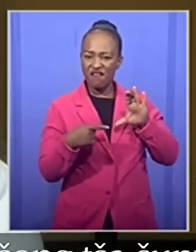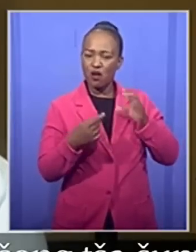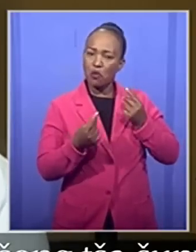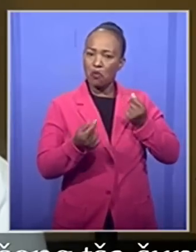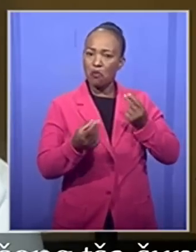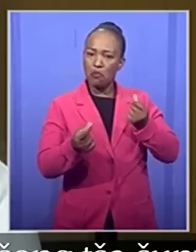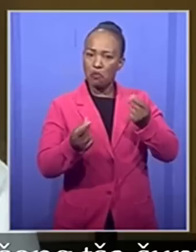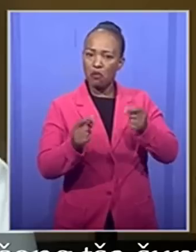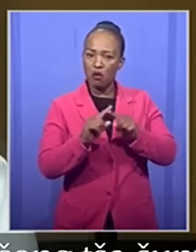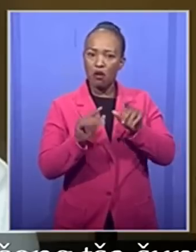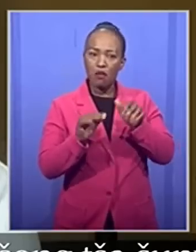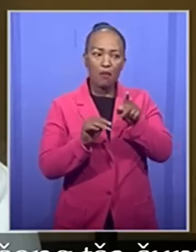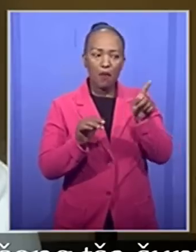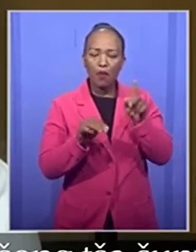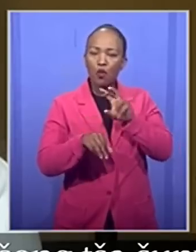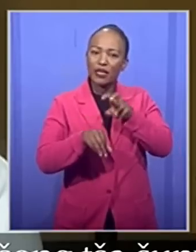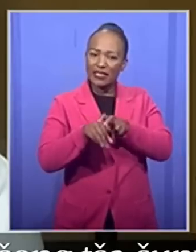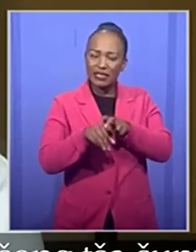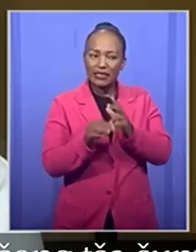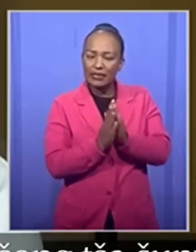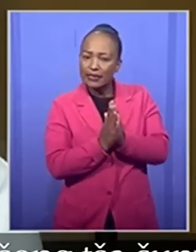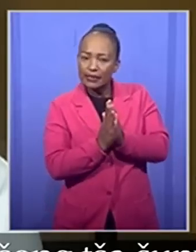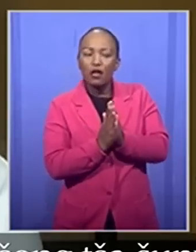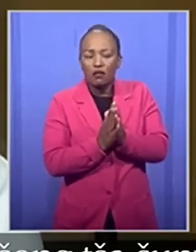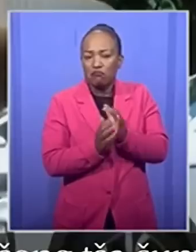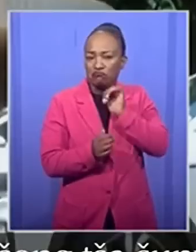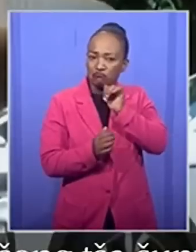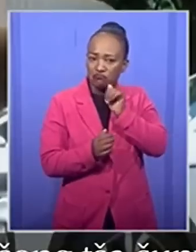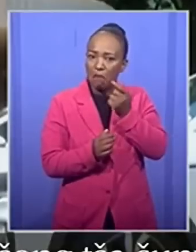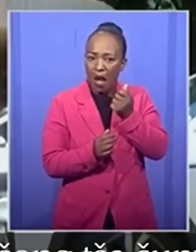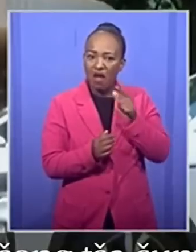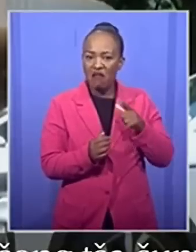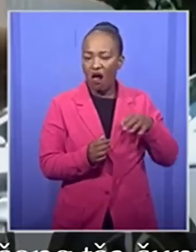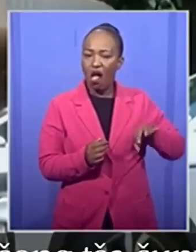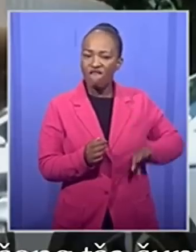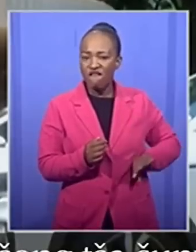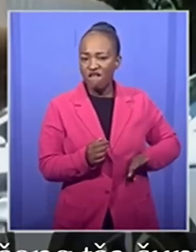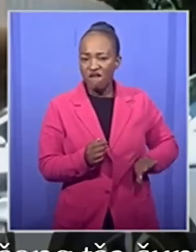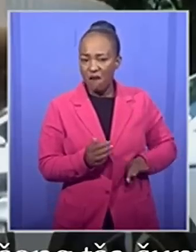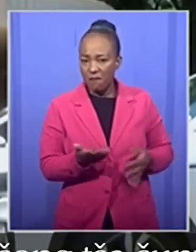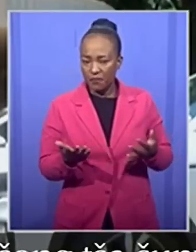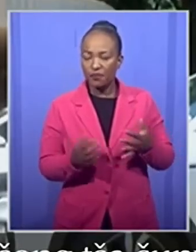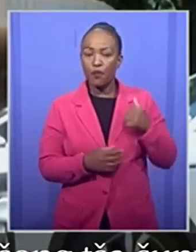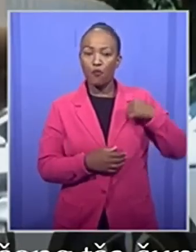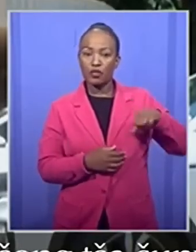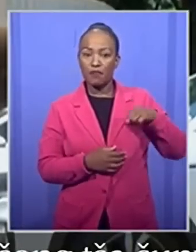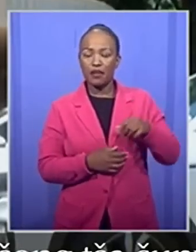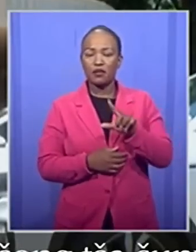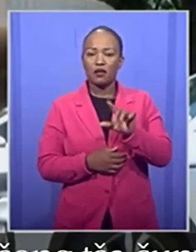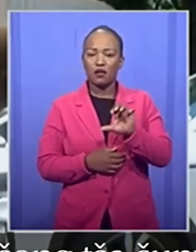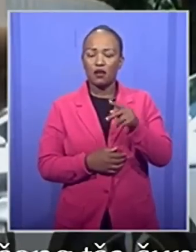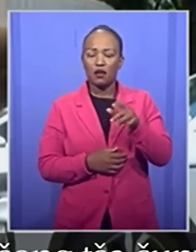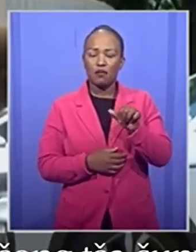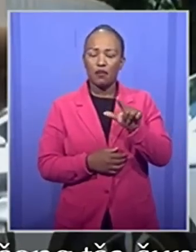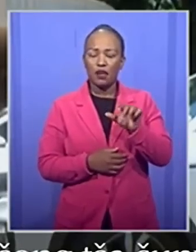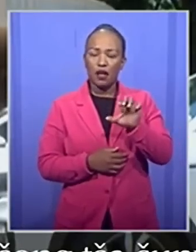taking advantage of the desperation that they see on people. Masepala wa Lephalale o re o tlontša maikutlo malebana le go golegwa ga